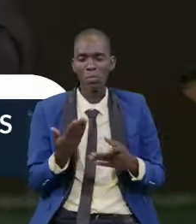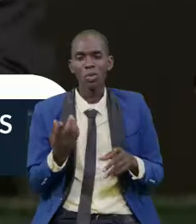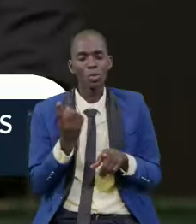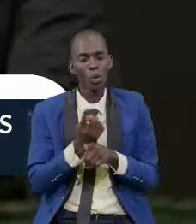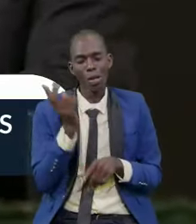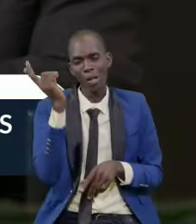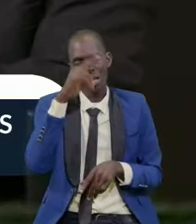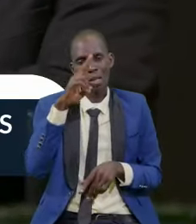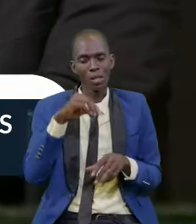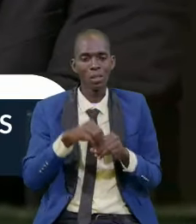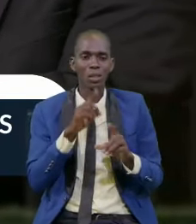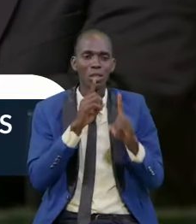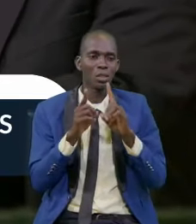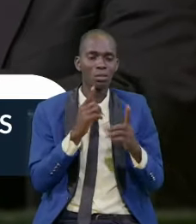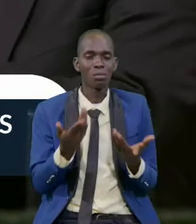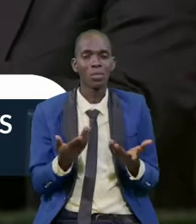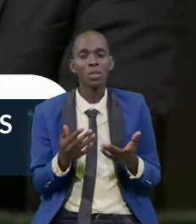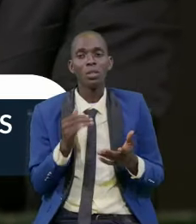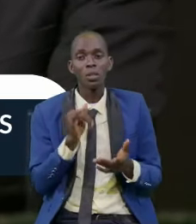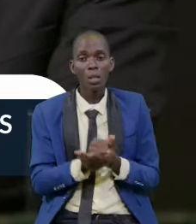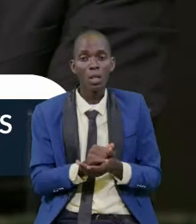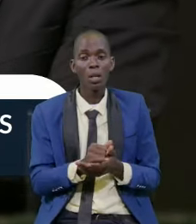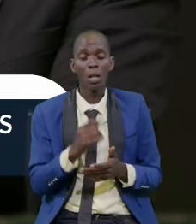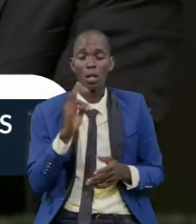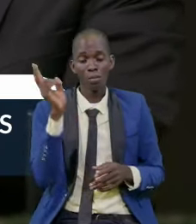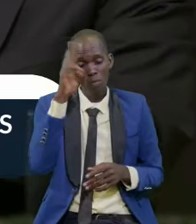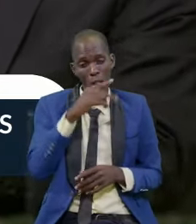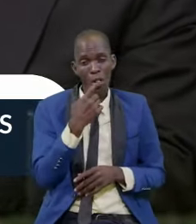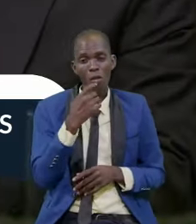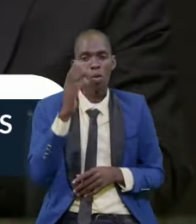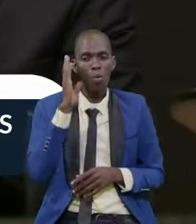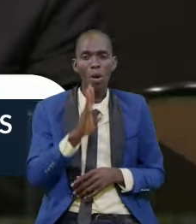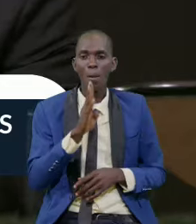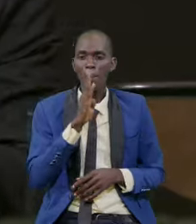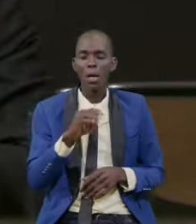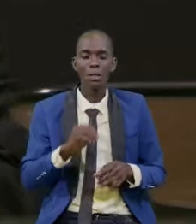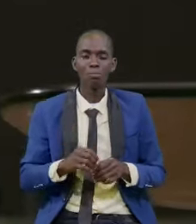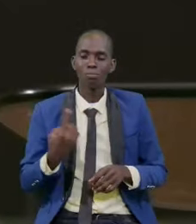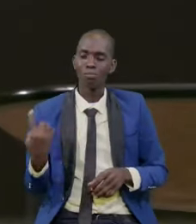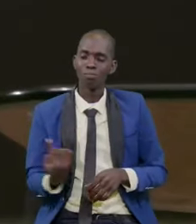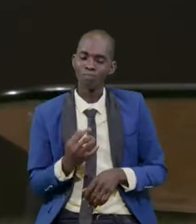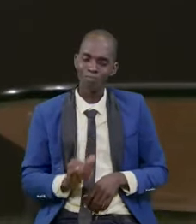tongue that will be in lasting, everlasting fire. In James chapter